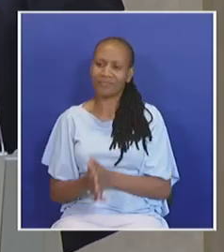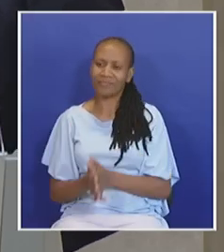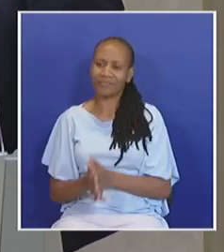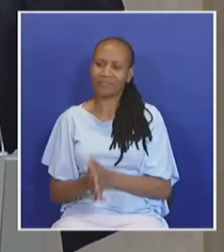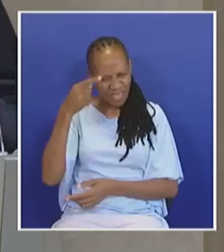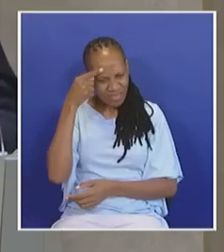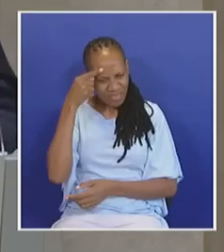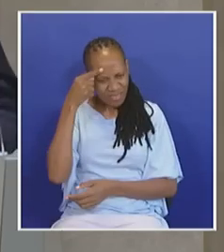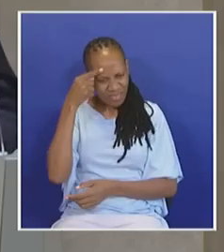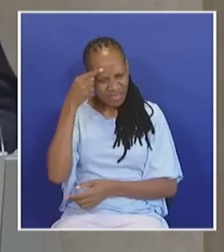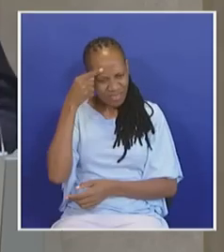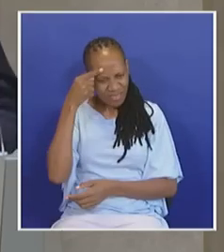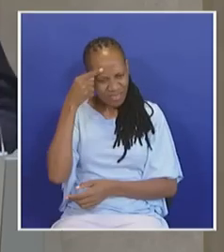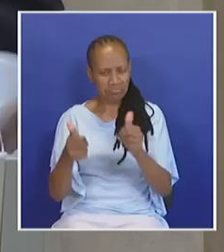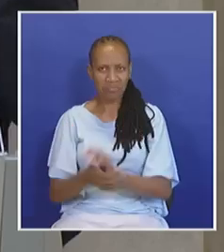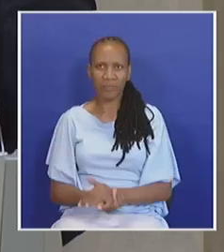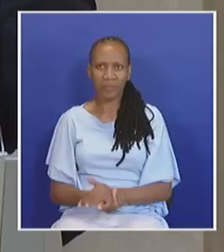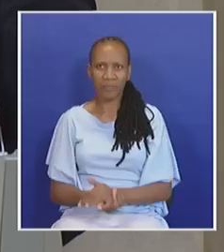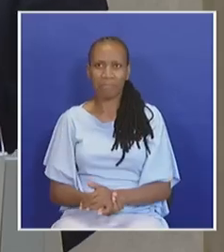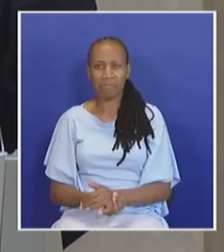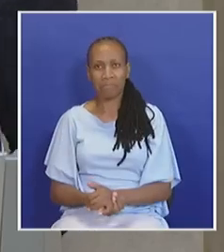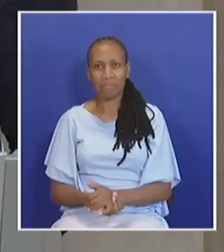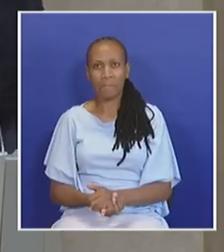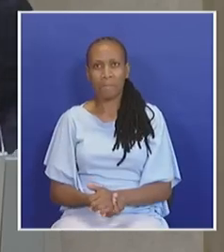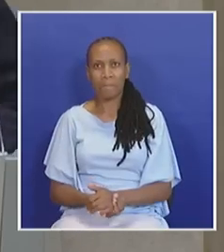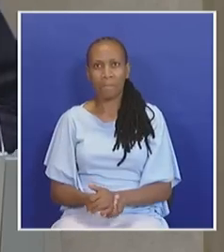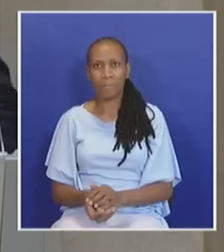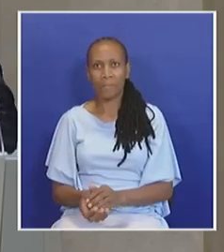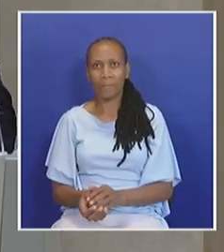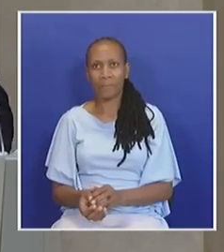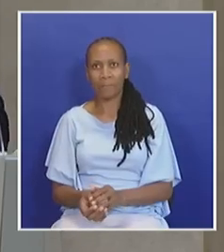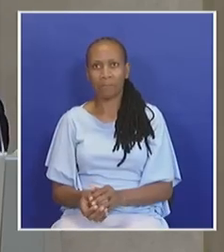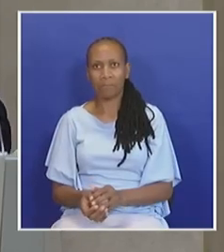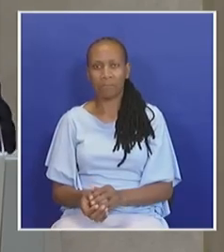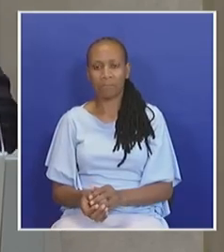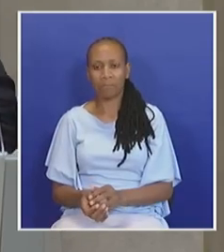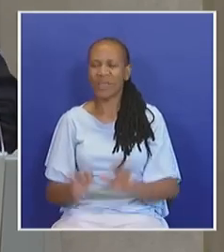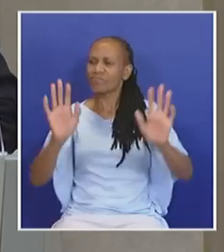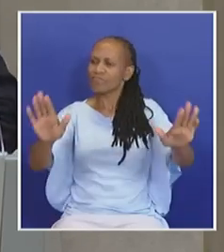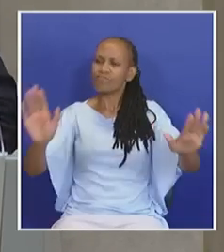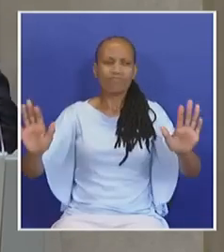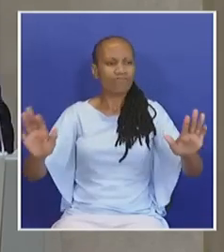exemplary. Maybe to your advantage, you have less concentration of the color.